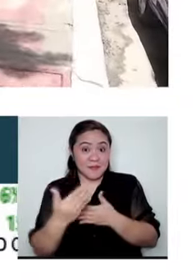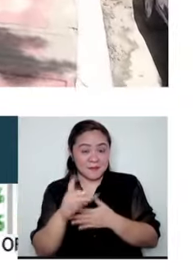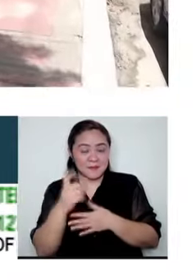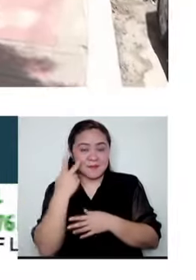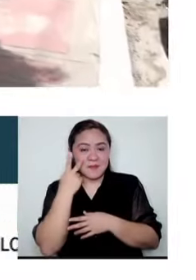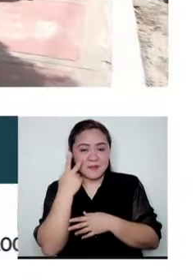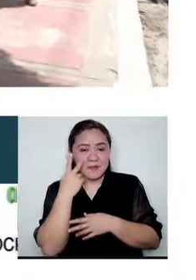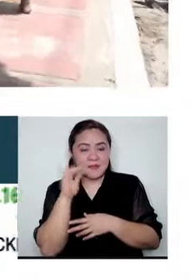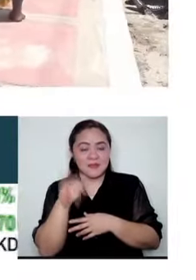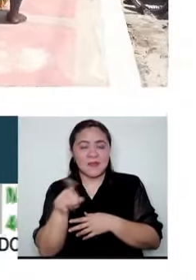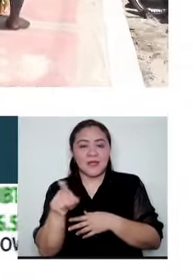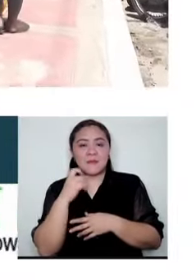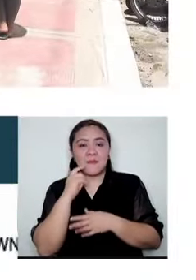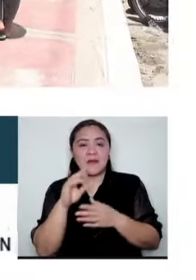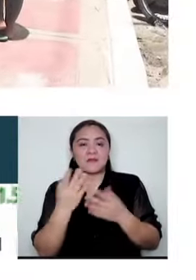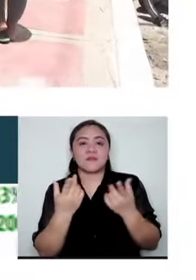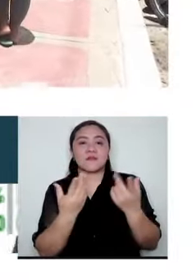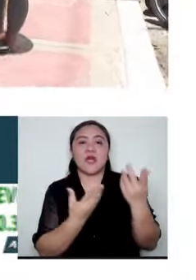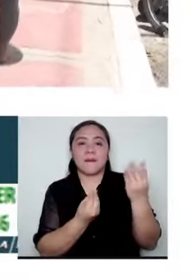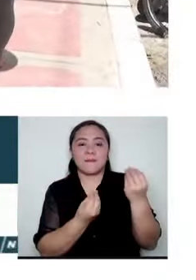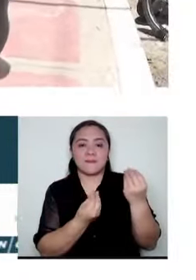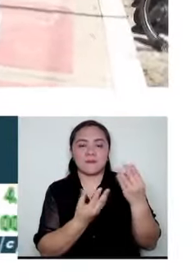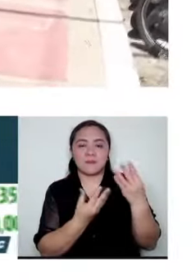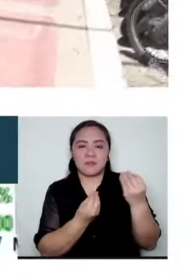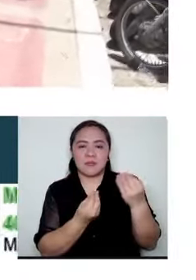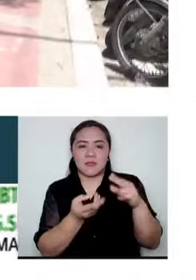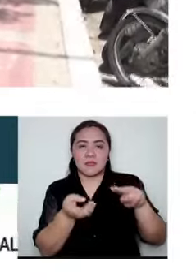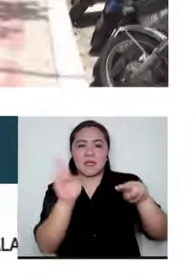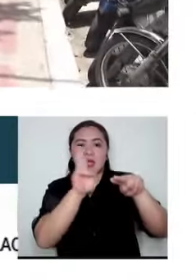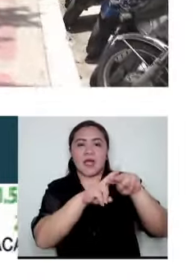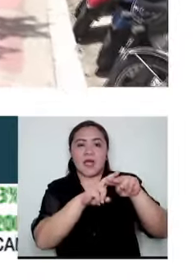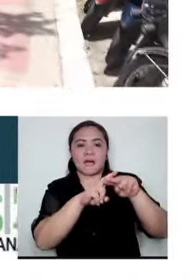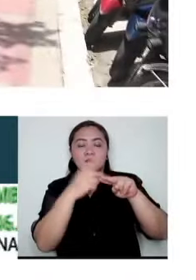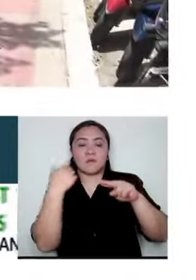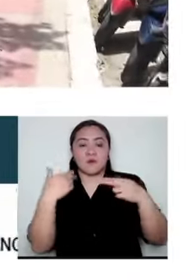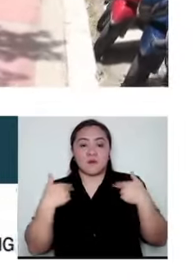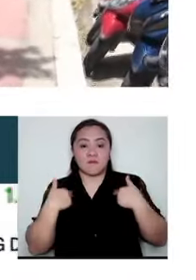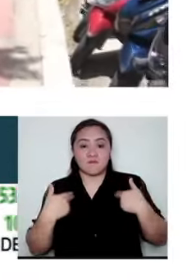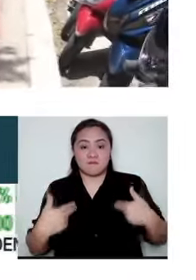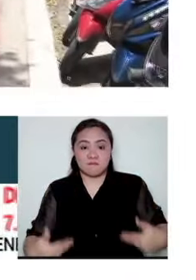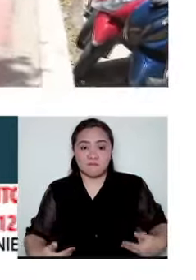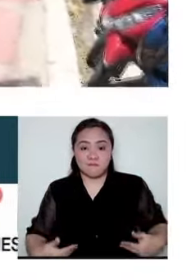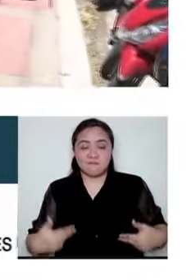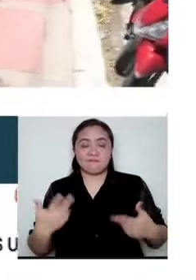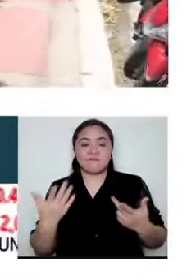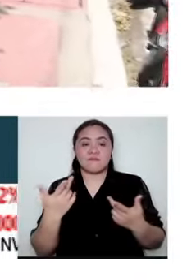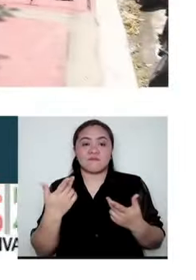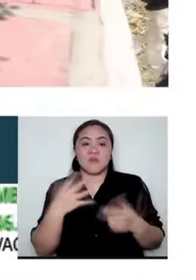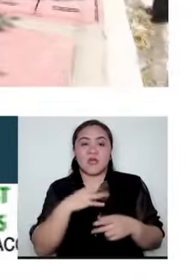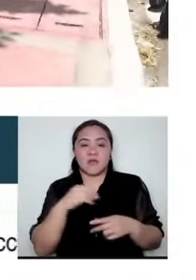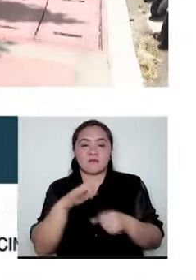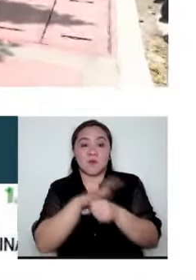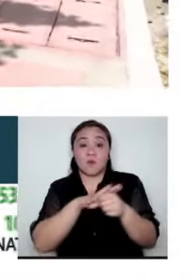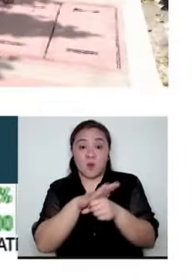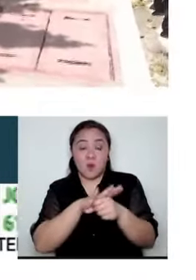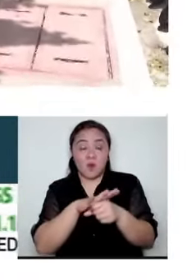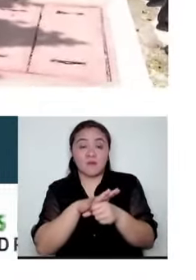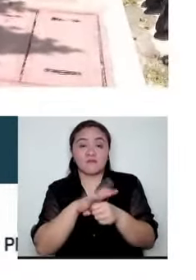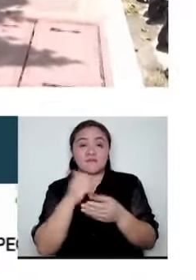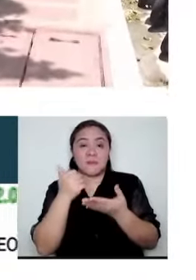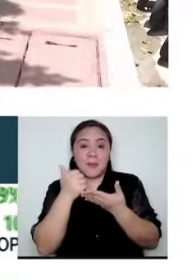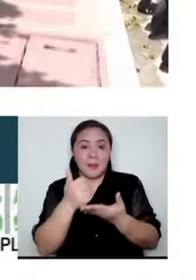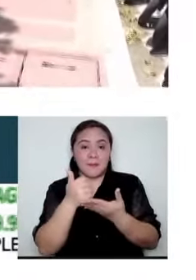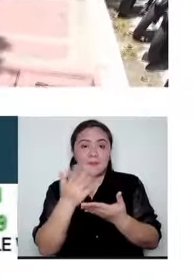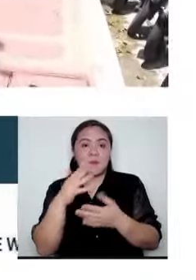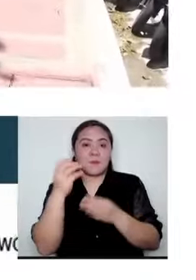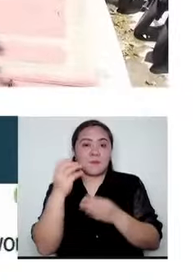at upgrading the powers of the local health boards. Again, these are local solutions. The mayors should